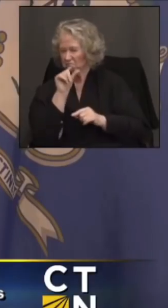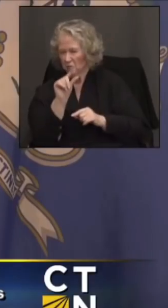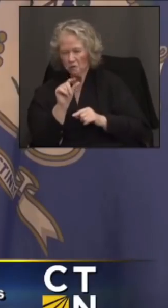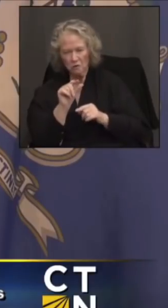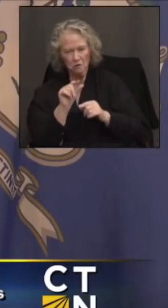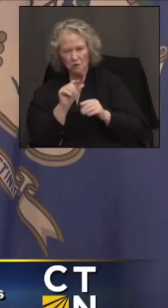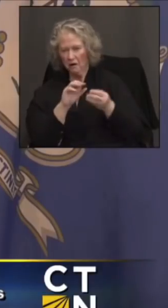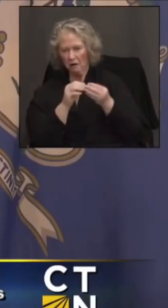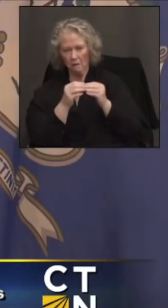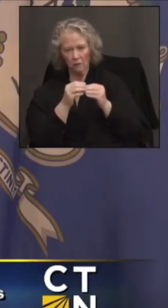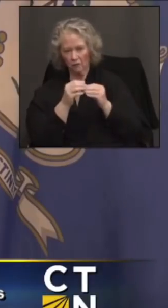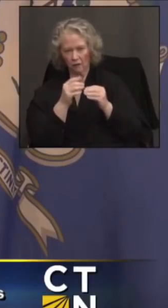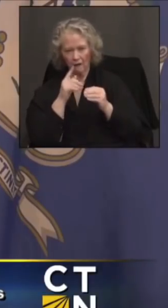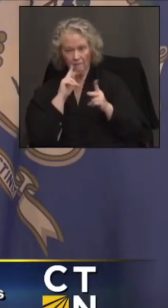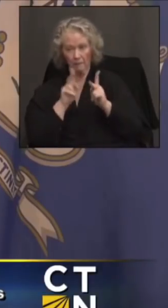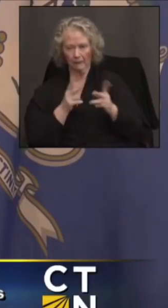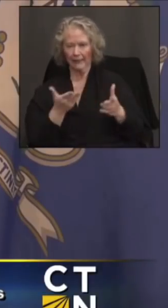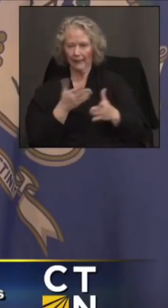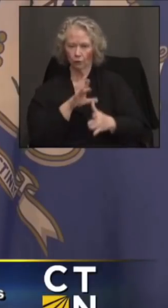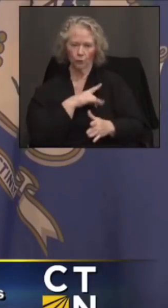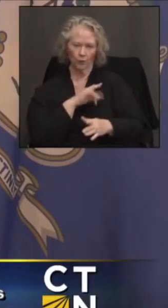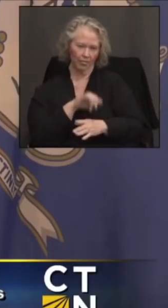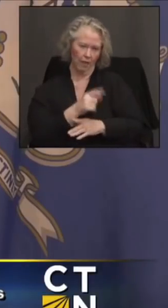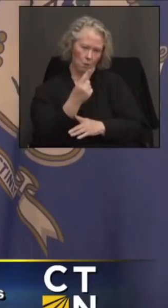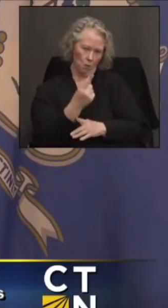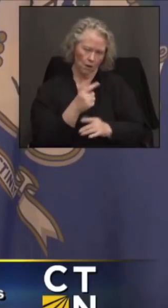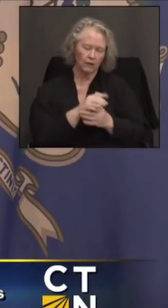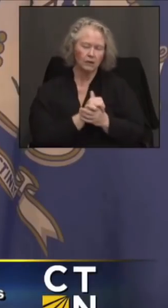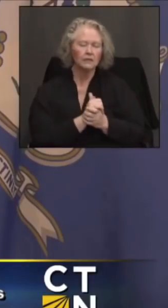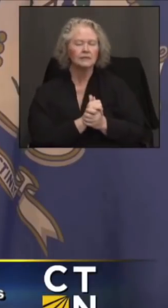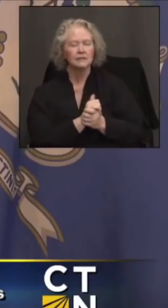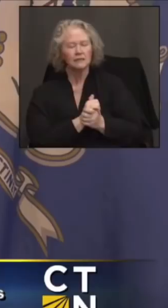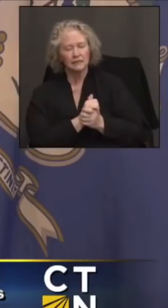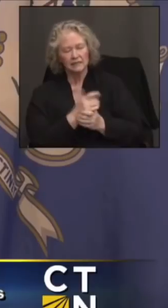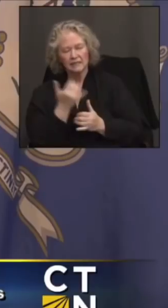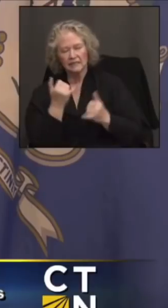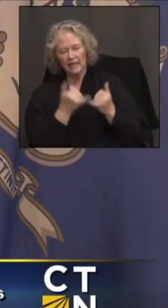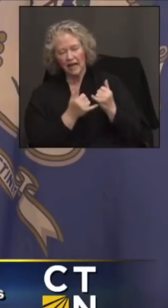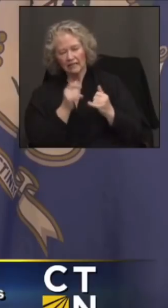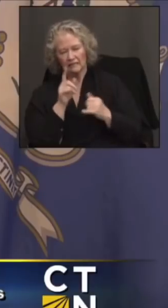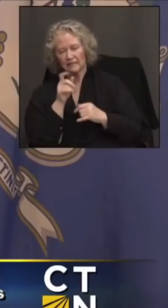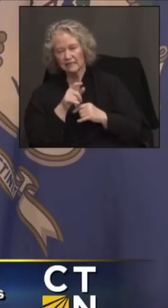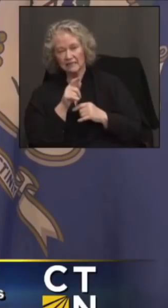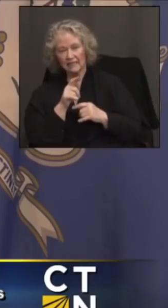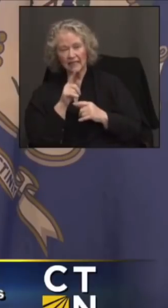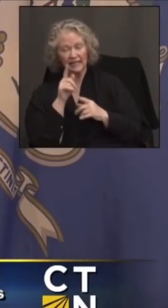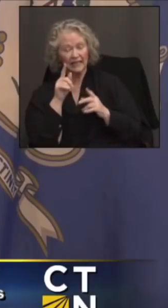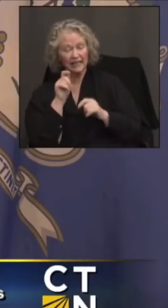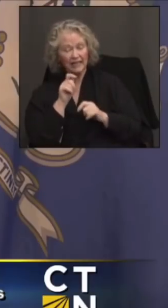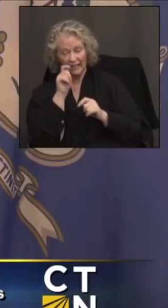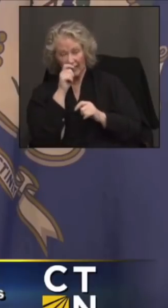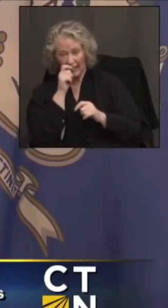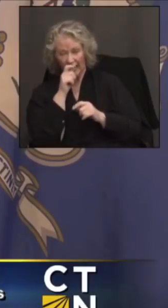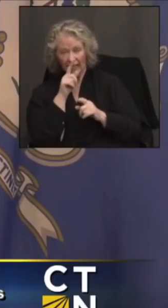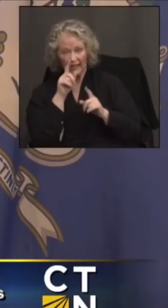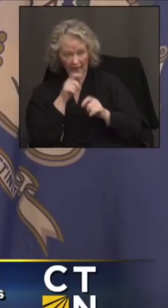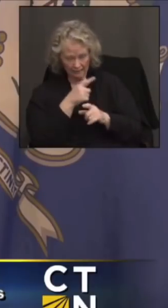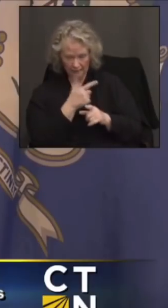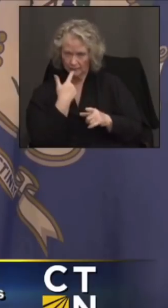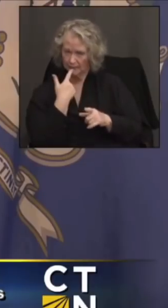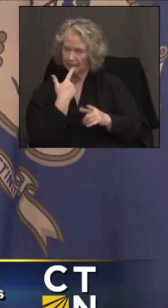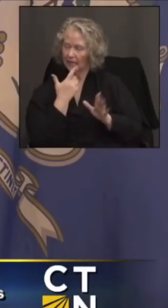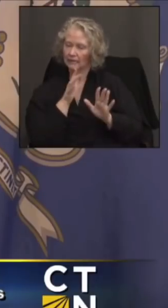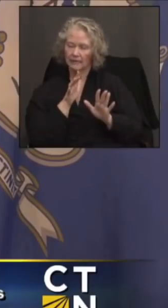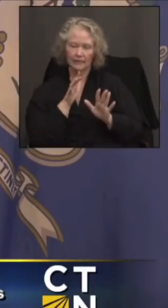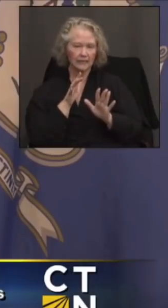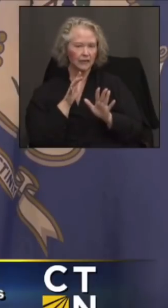pie here in Connecticut. And lastly, I just wanted to ask about the future of testing here in Connecticut. You've said sort of continually that, the